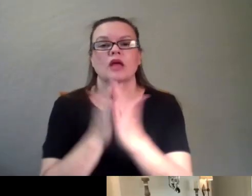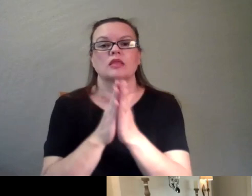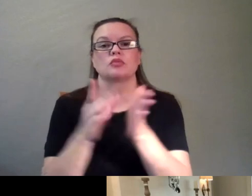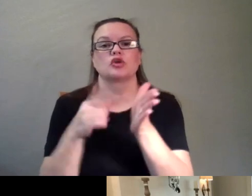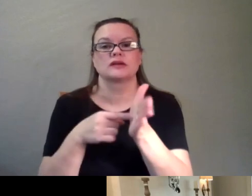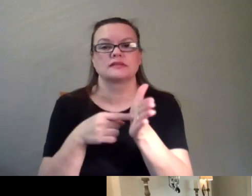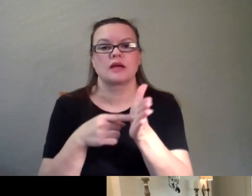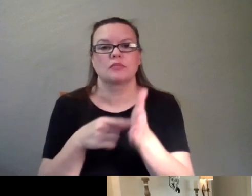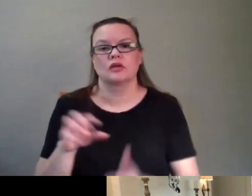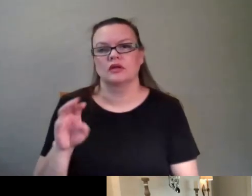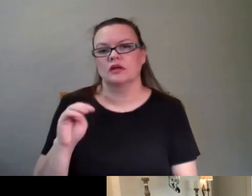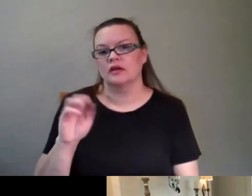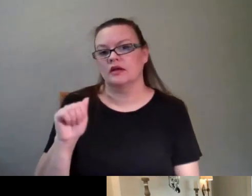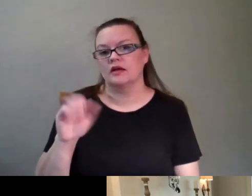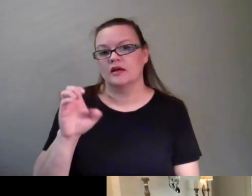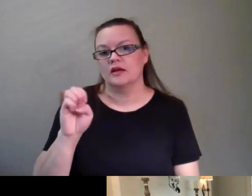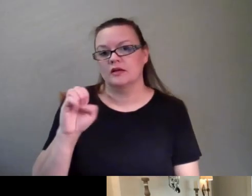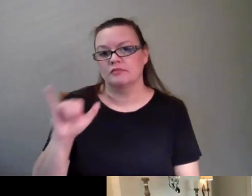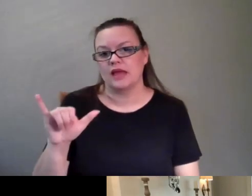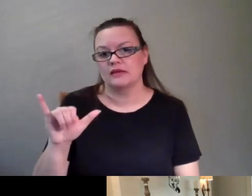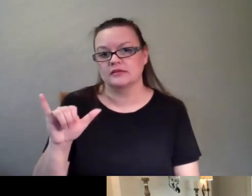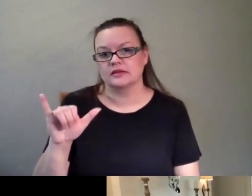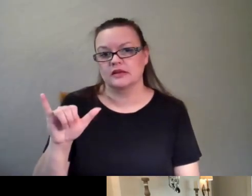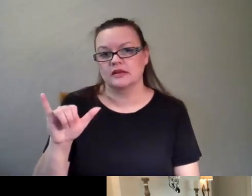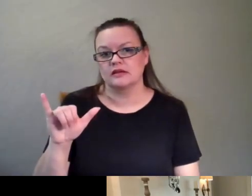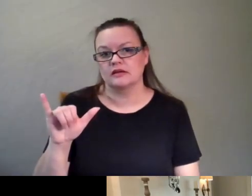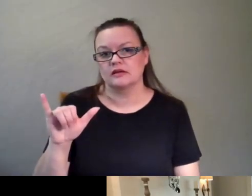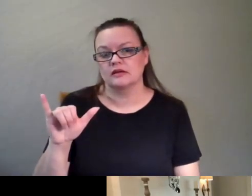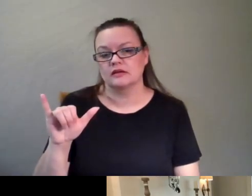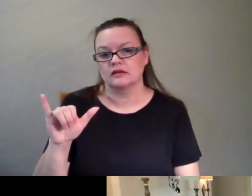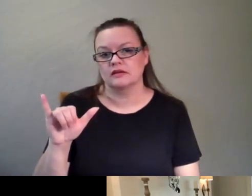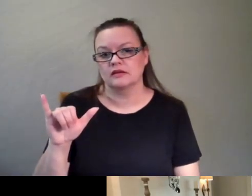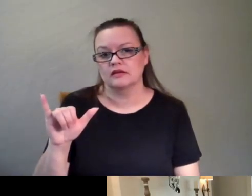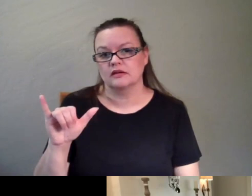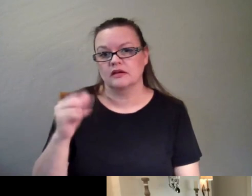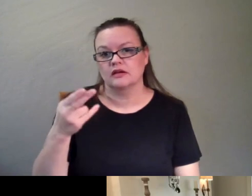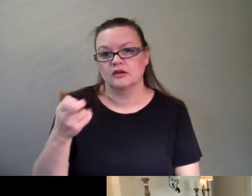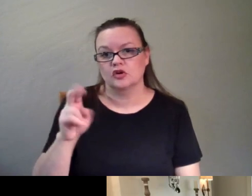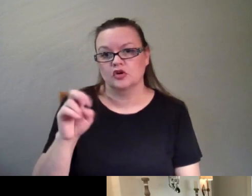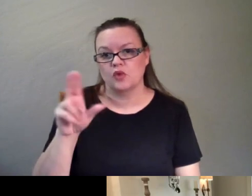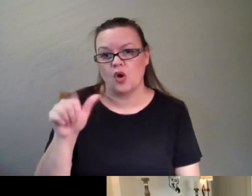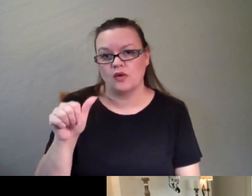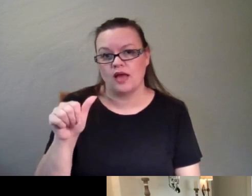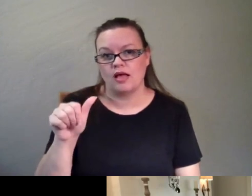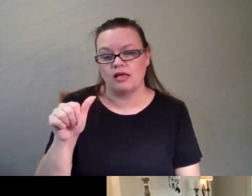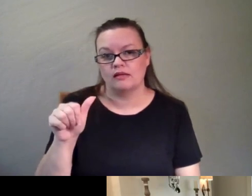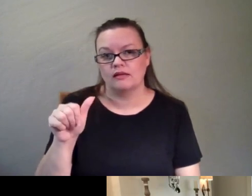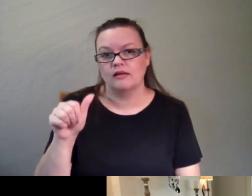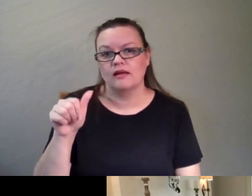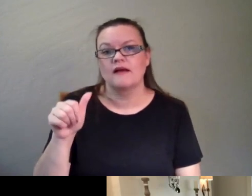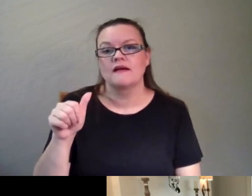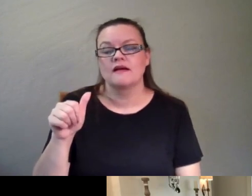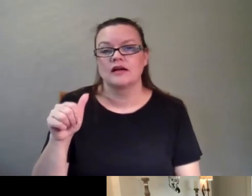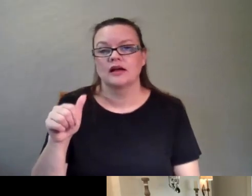Mazie Hirono, and a liberal, very liberal senator from Hawaii, working with Don Young, a very